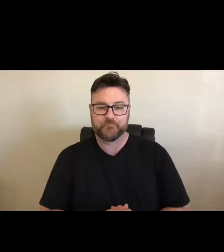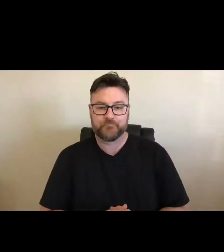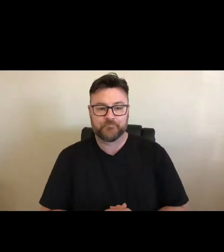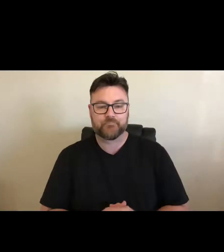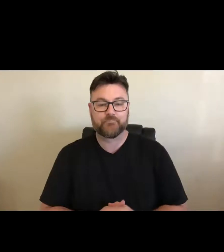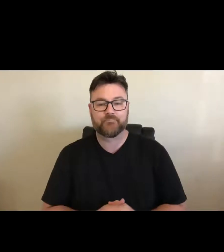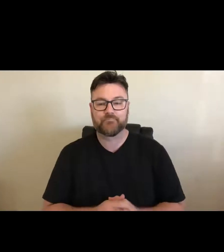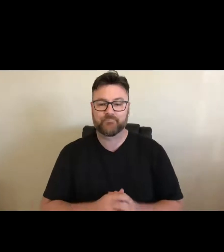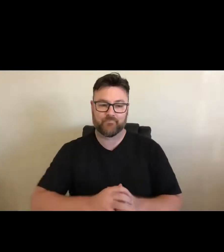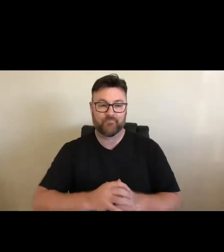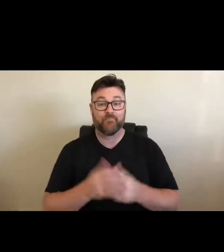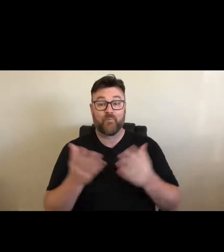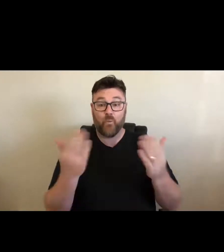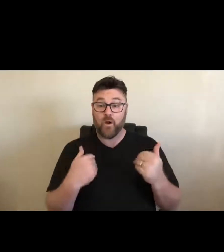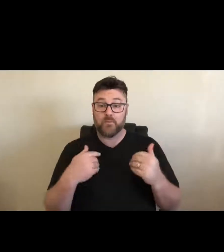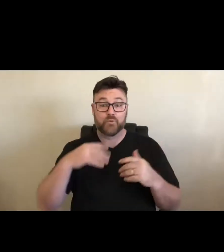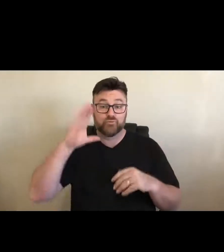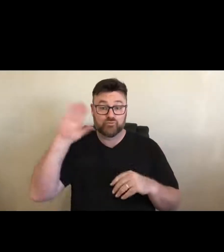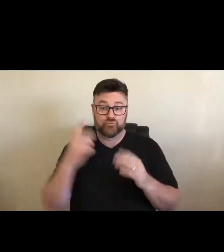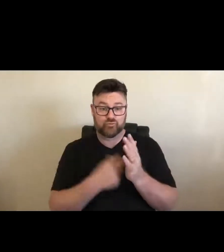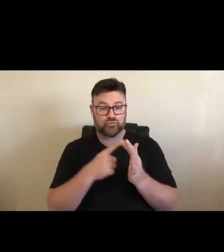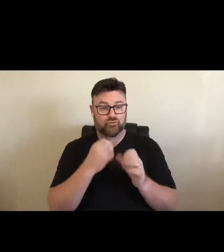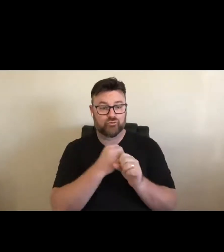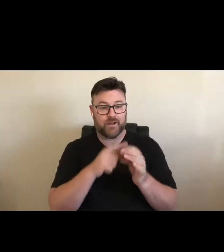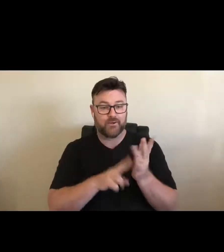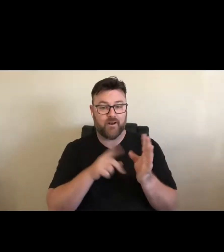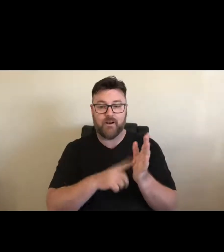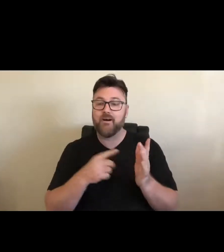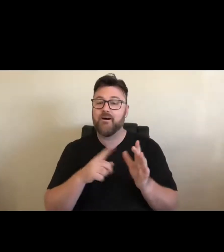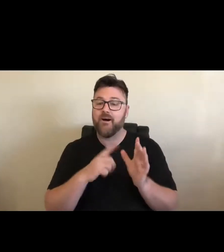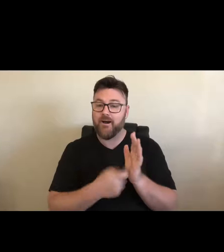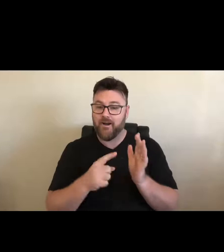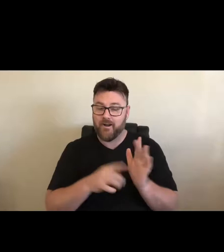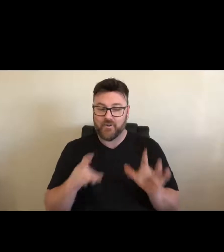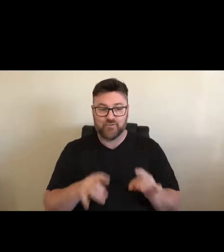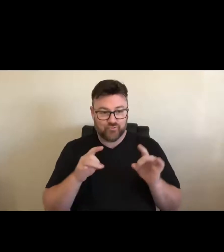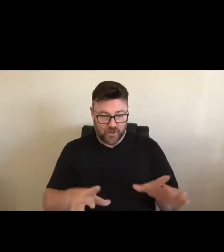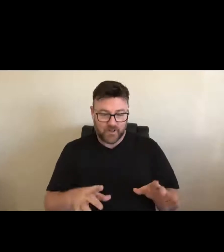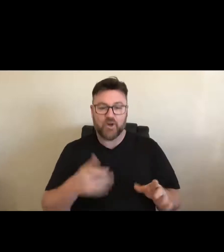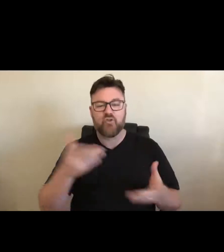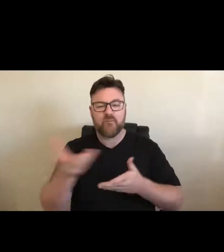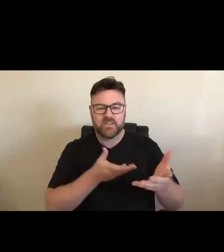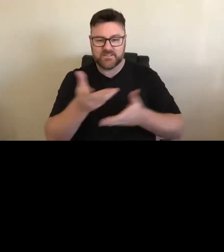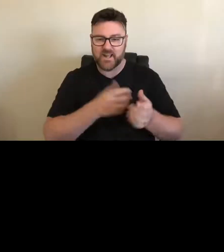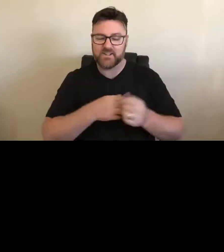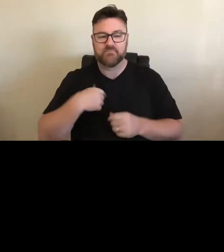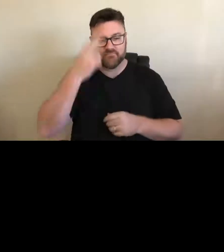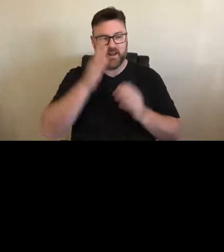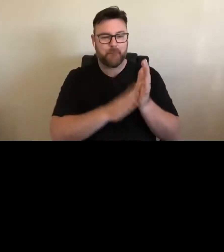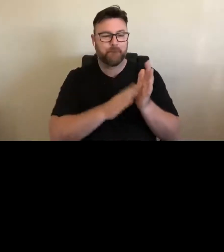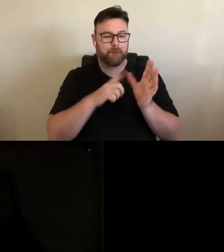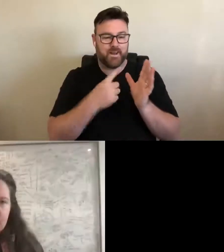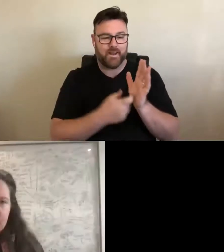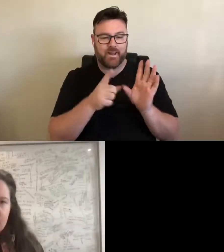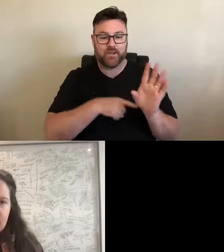Welcome to Regional Arts Australia's conversation series. My name is Mary Jane Warfield and I'm the Regional Arts Fund Manager for